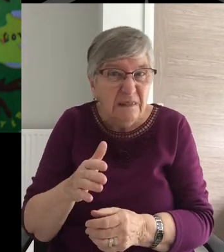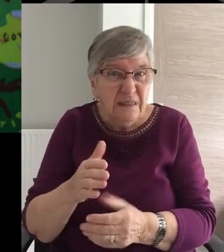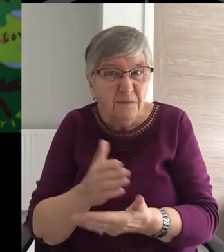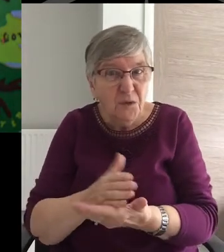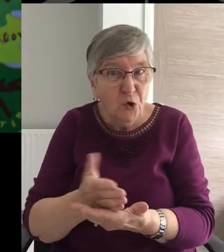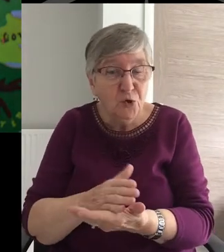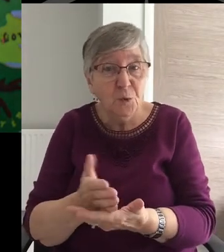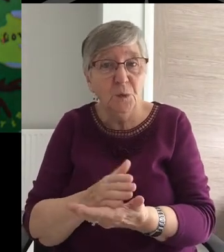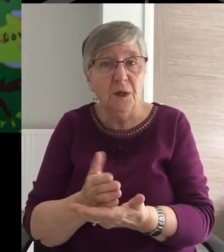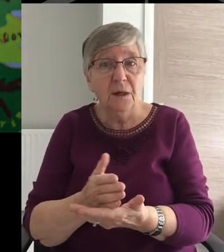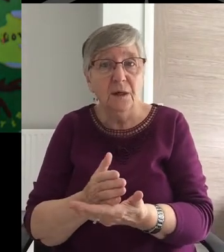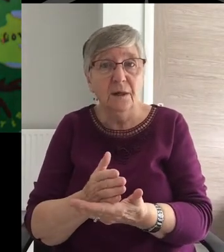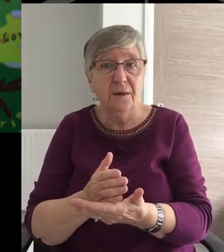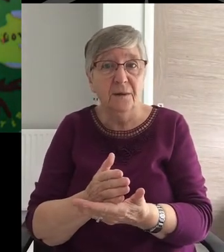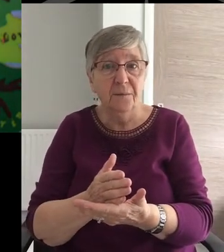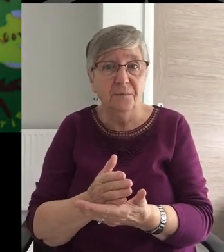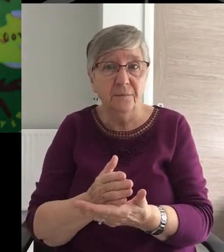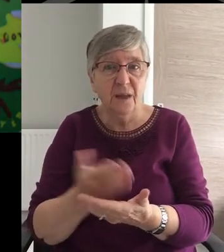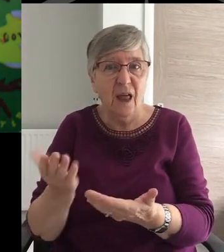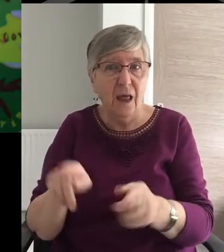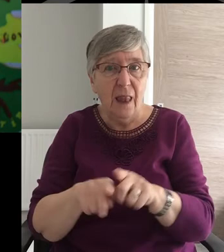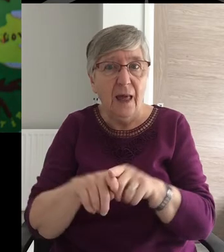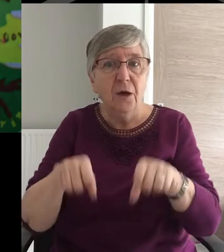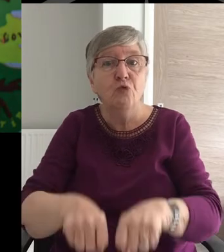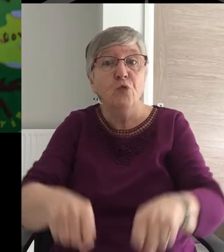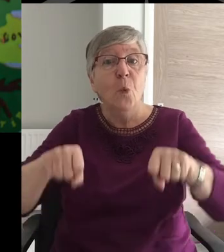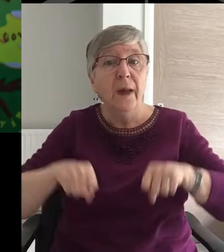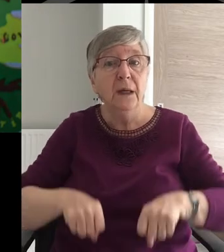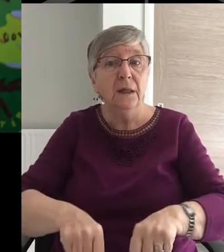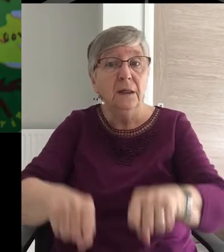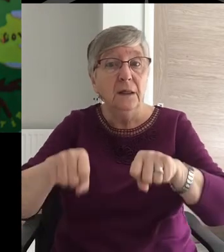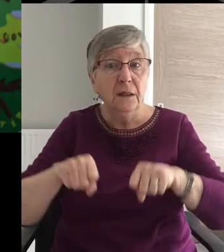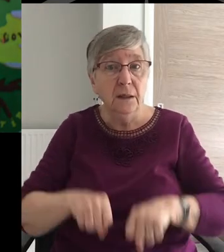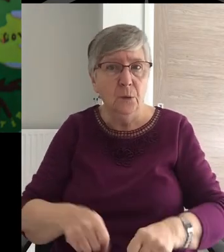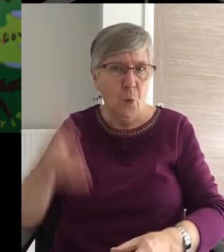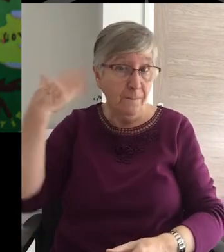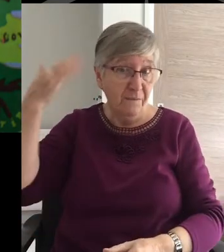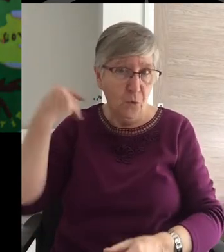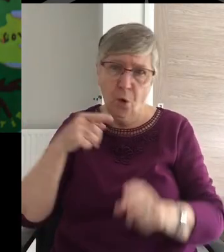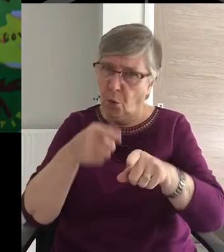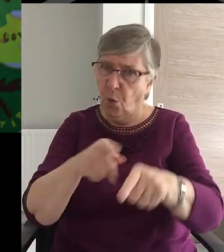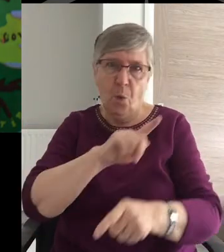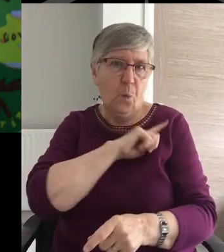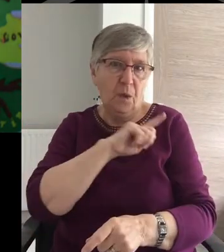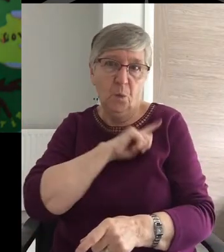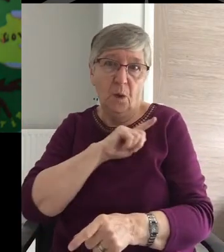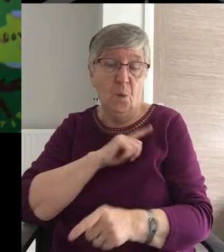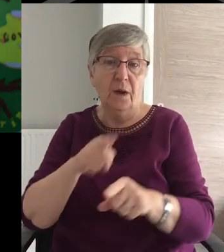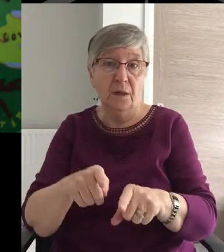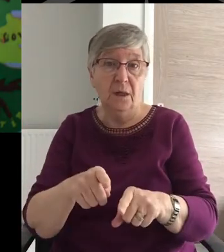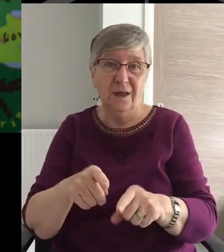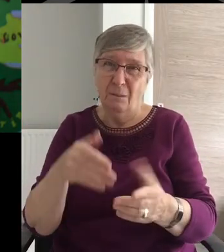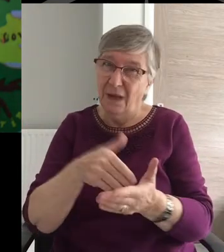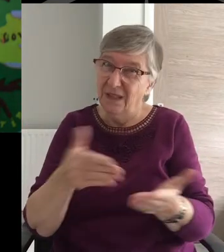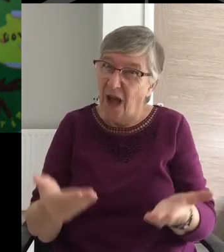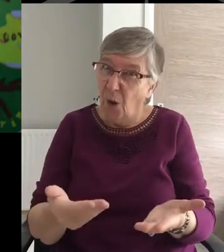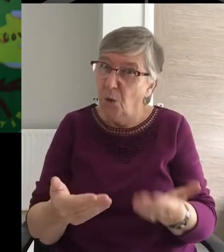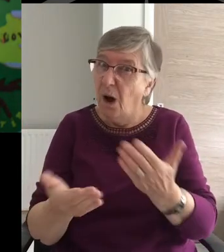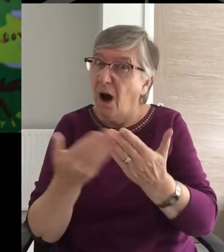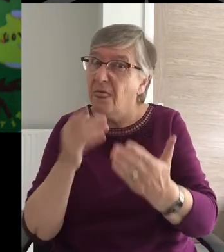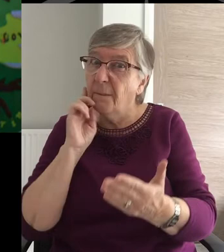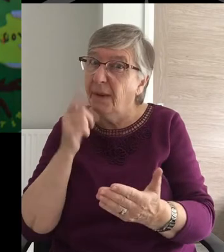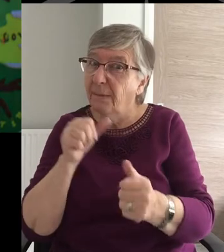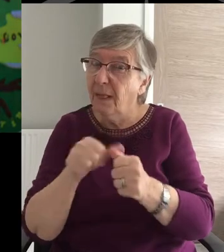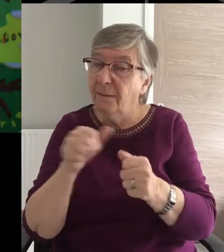as easy. The rowing squad, their dominance of previous Olympics, we knew had gone, and so